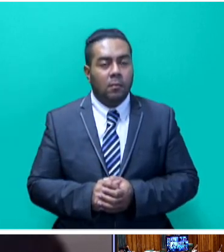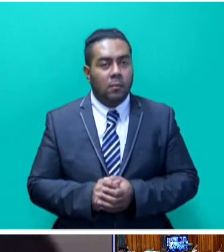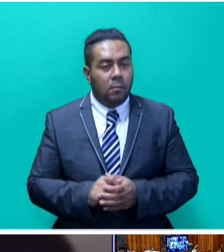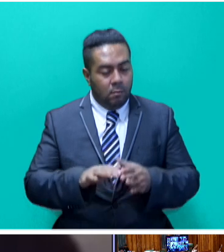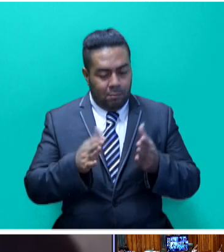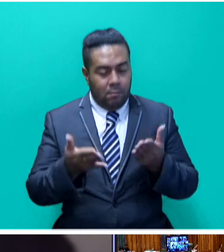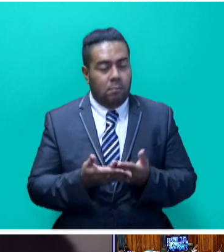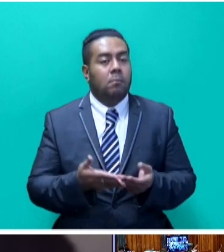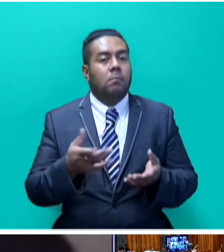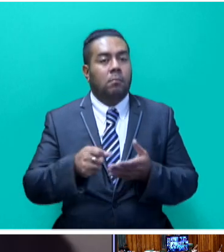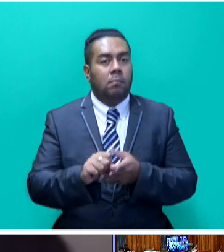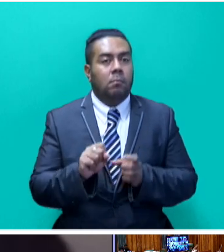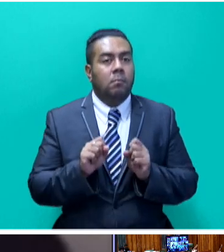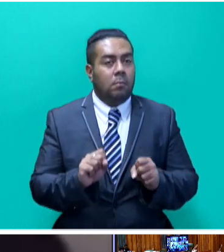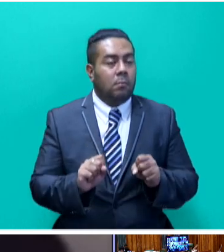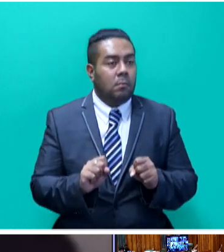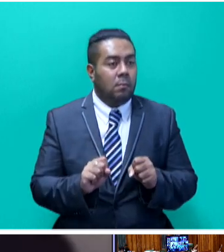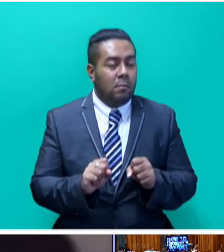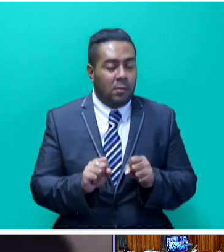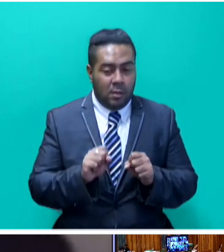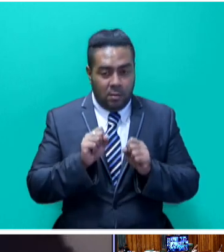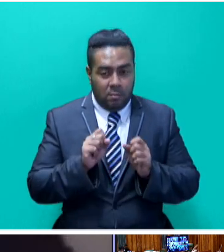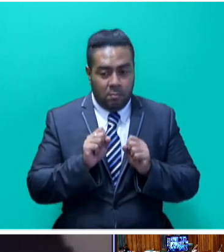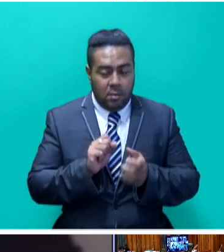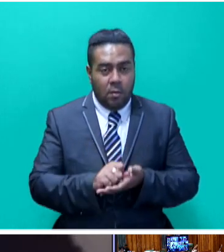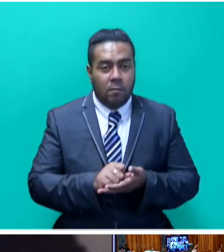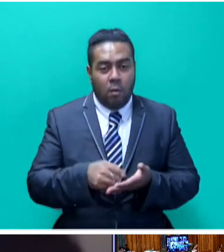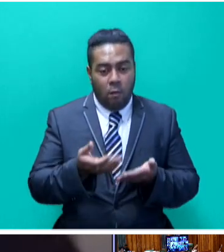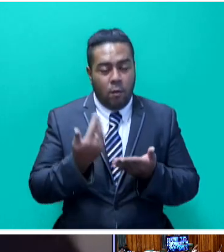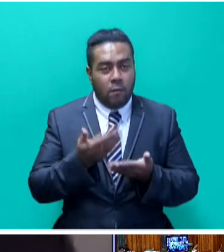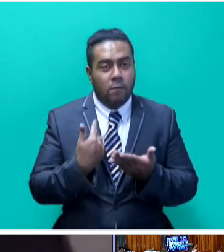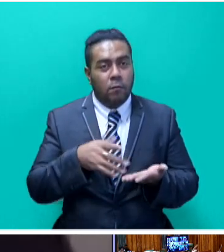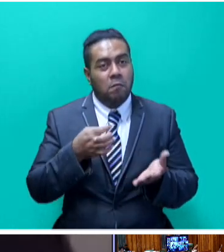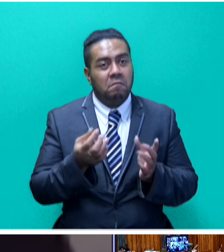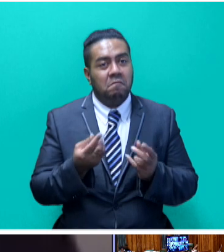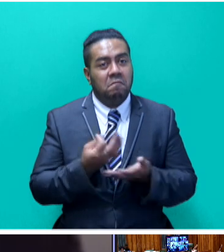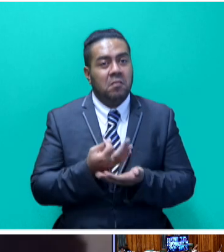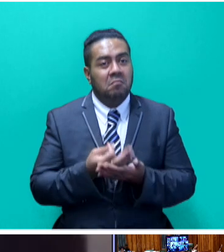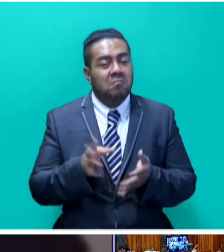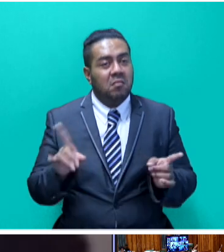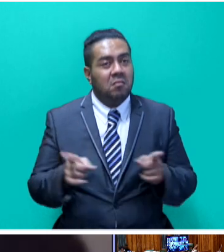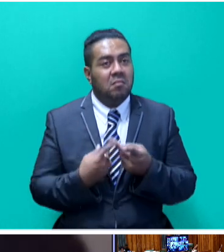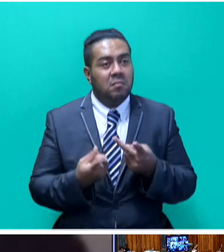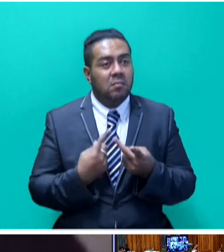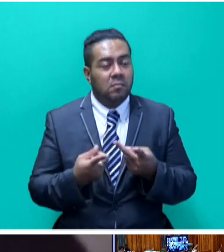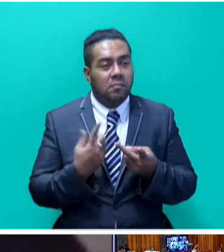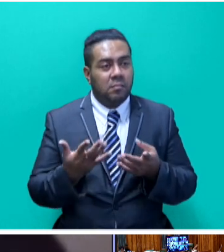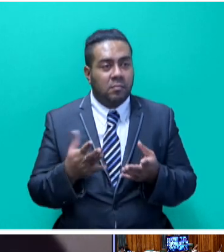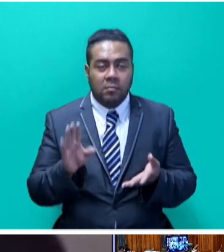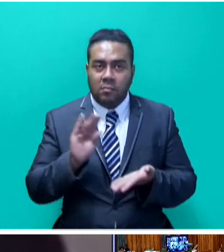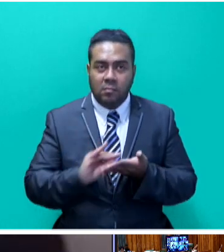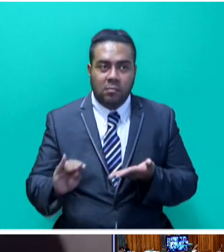relief, maintaining tax reductions, waiver of arrears, unemployment benefits, loans to meet operational